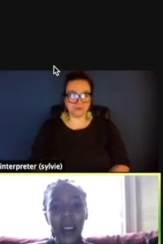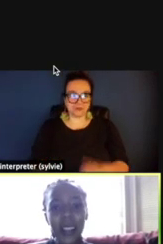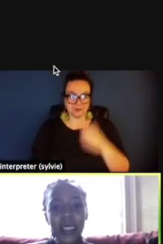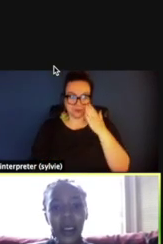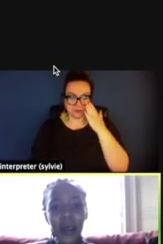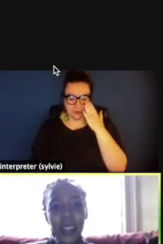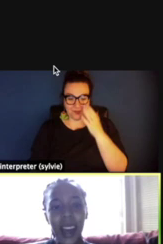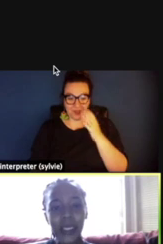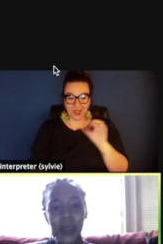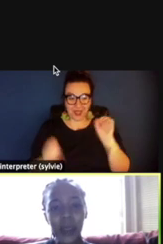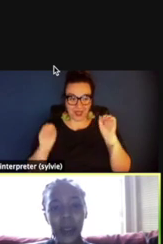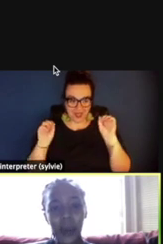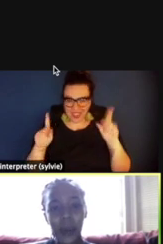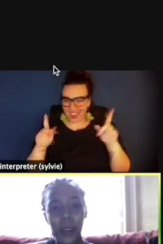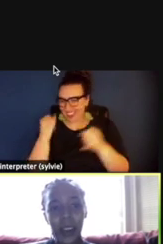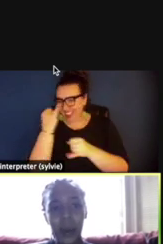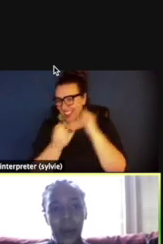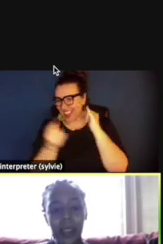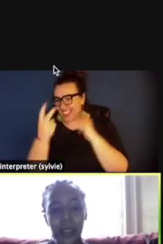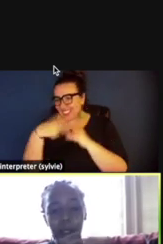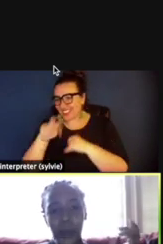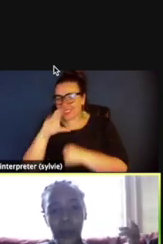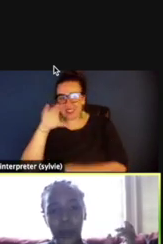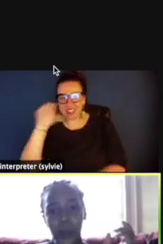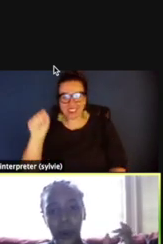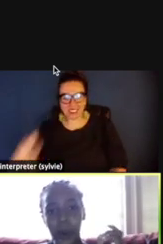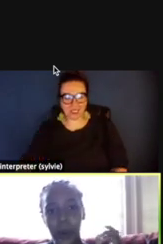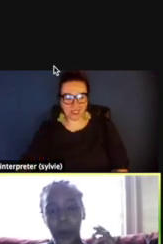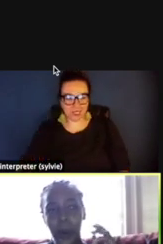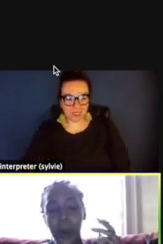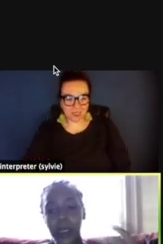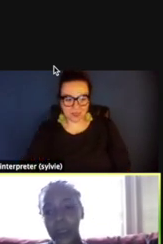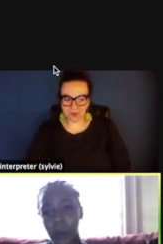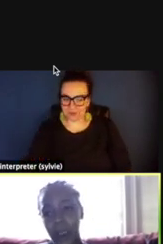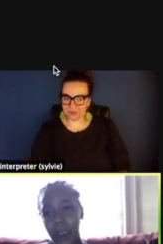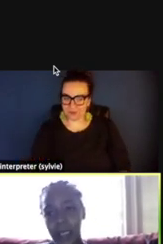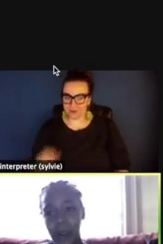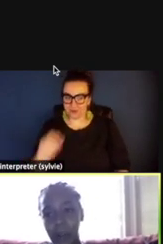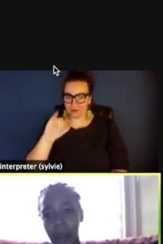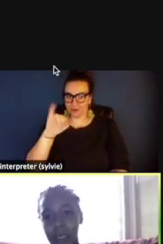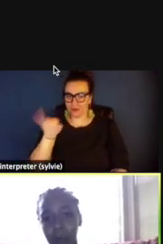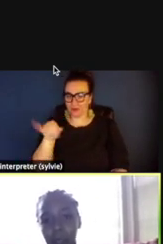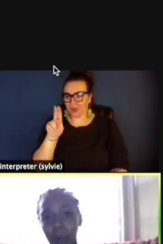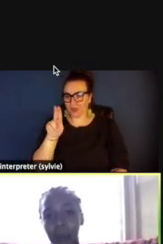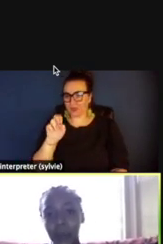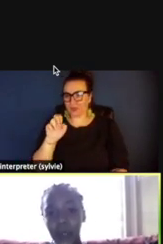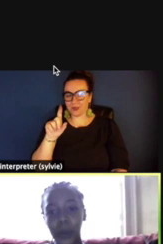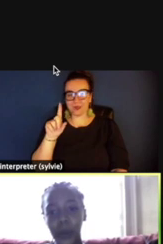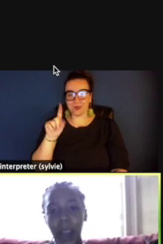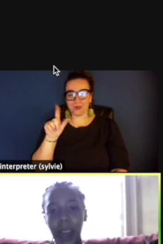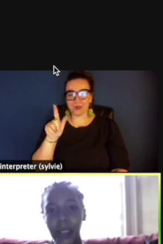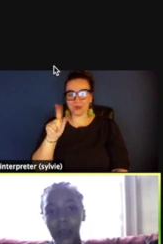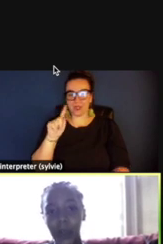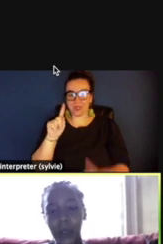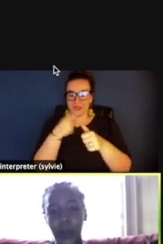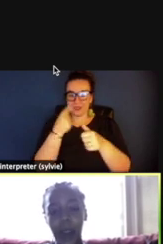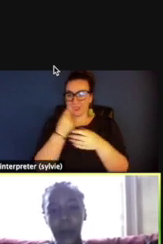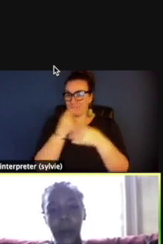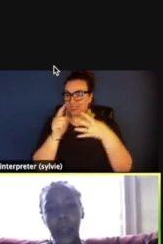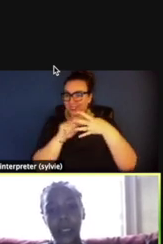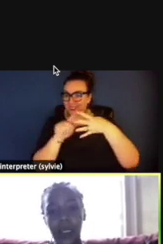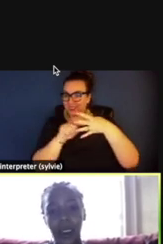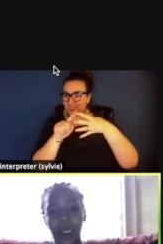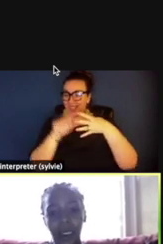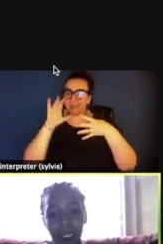All right, so the last trip that I went on in June, for my birthday's in May, it's end of May. So the first week of June, I actually went to